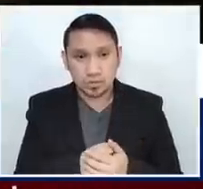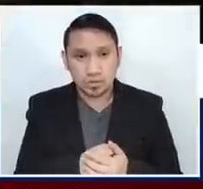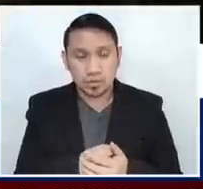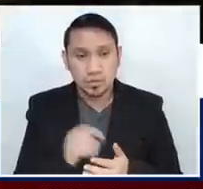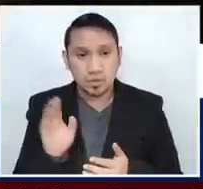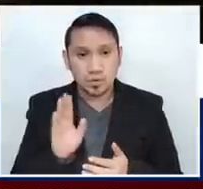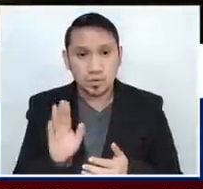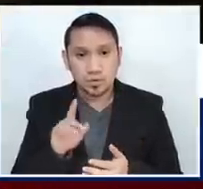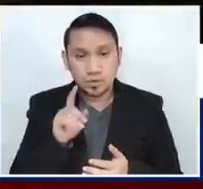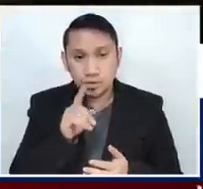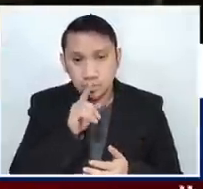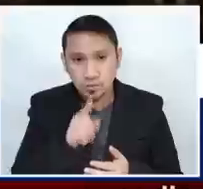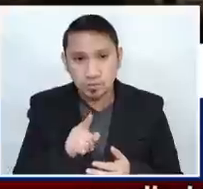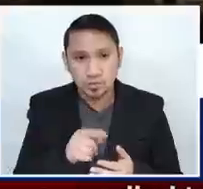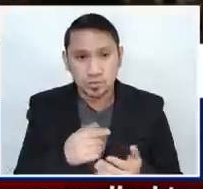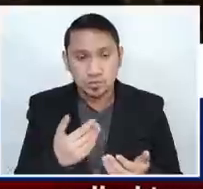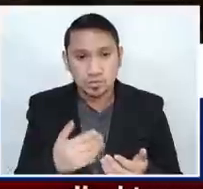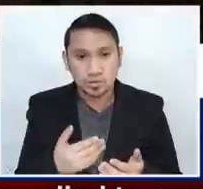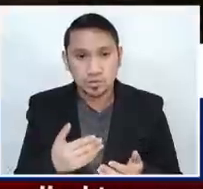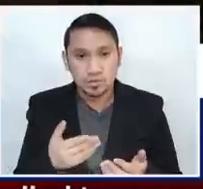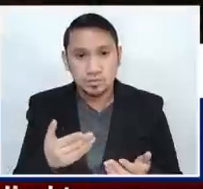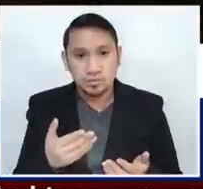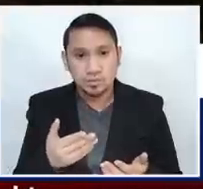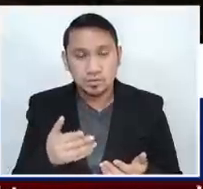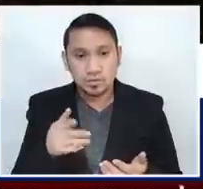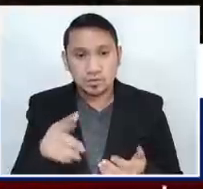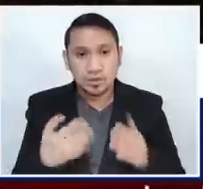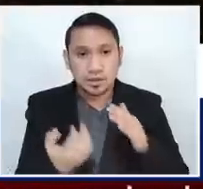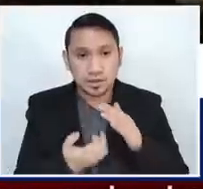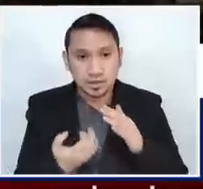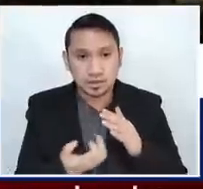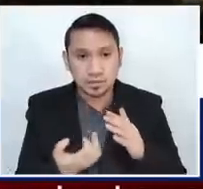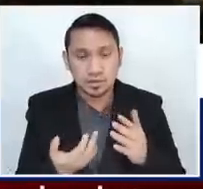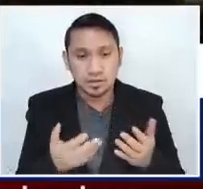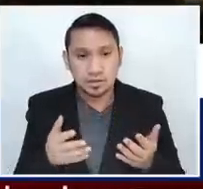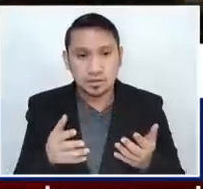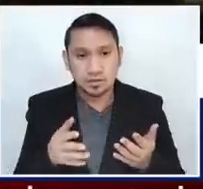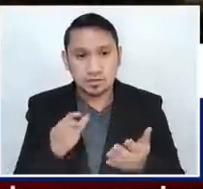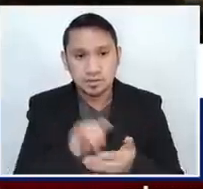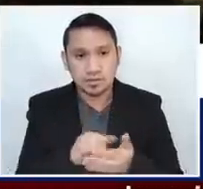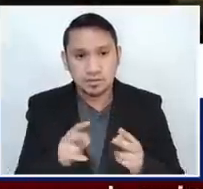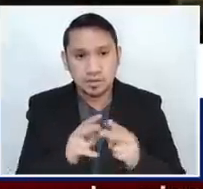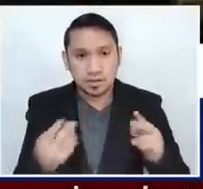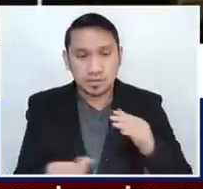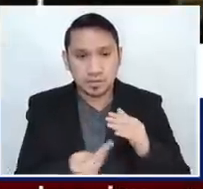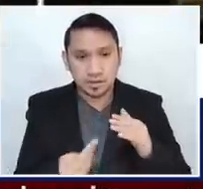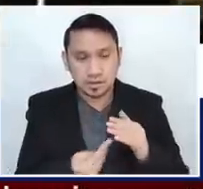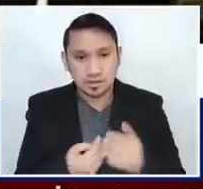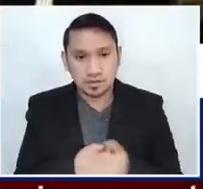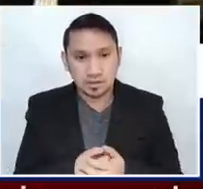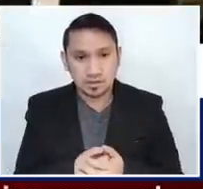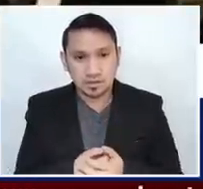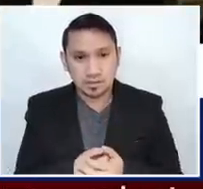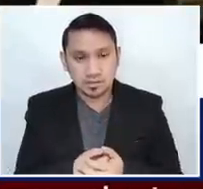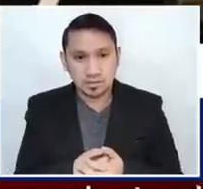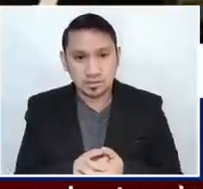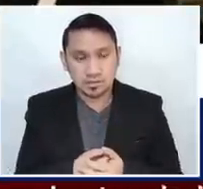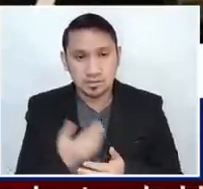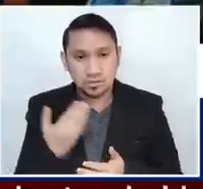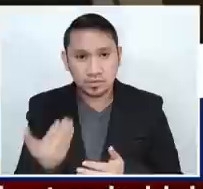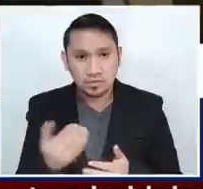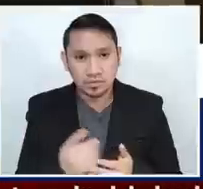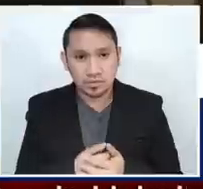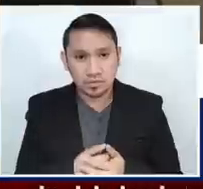what you are showing. My goodness, elementary yan. So, how can he be a media person when he doesn't